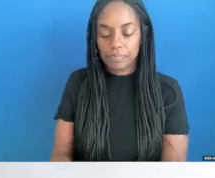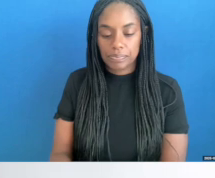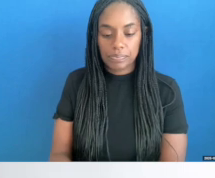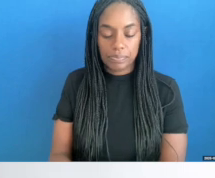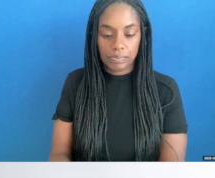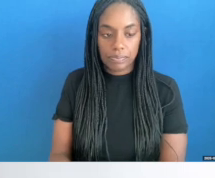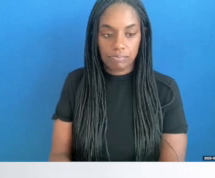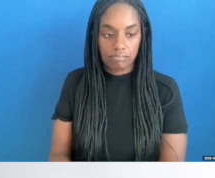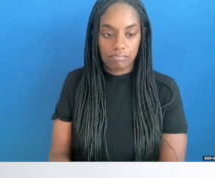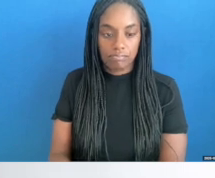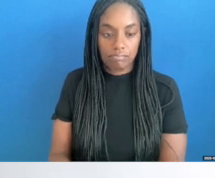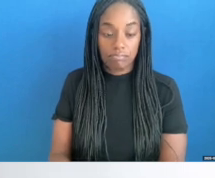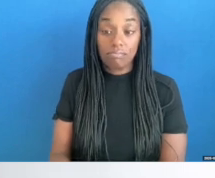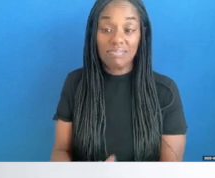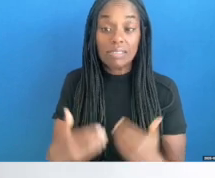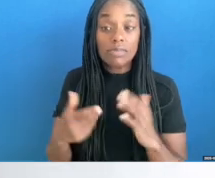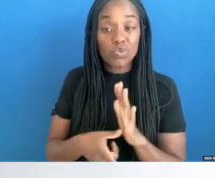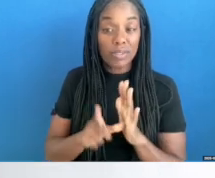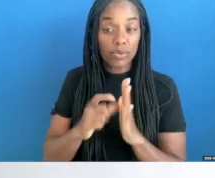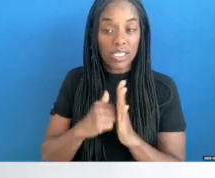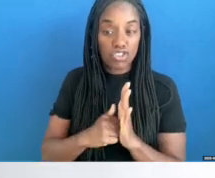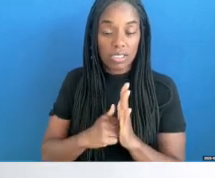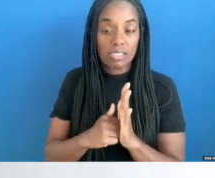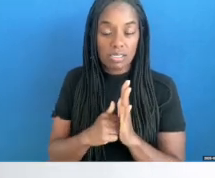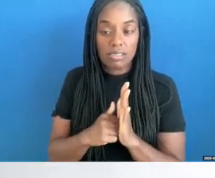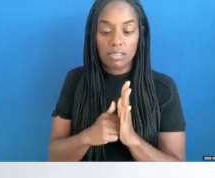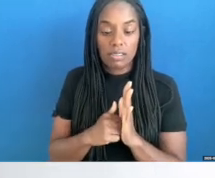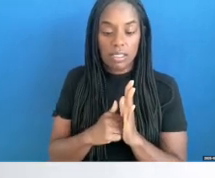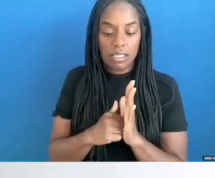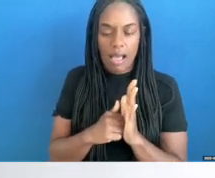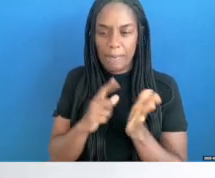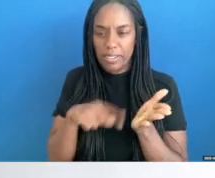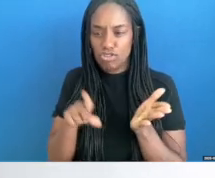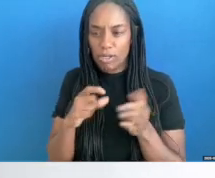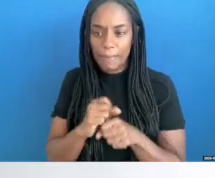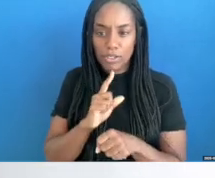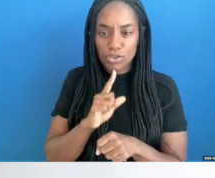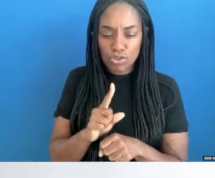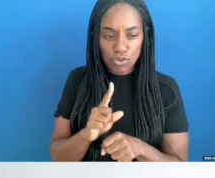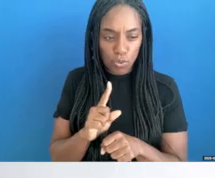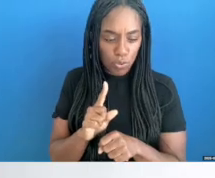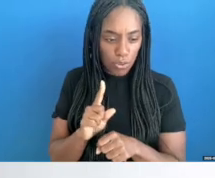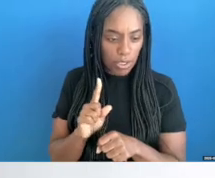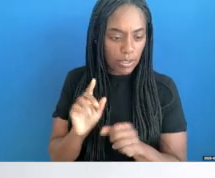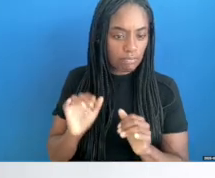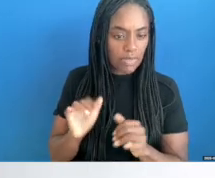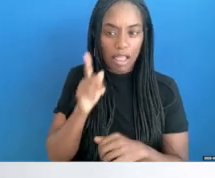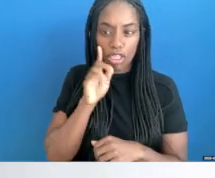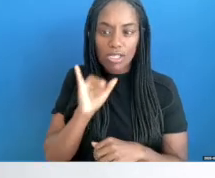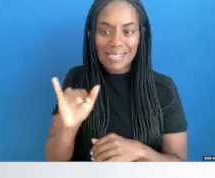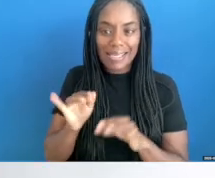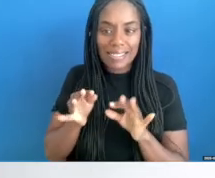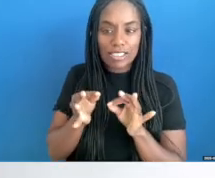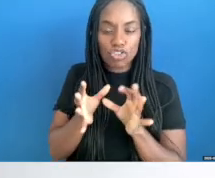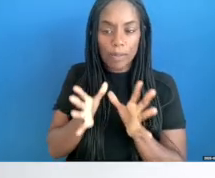now let's go over the agenda, and I will just check to make sure it looks like